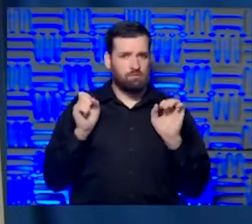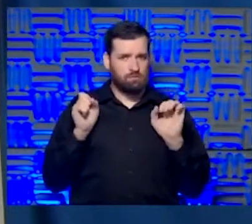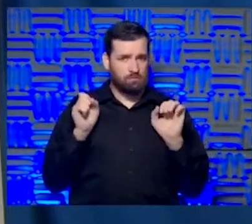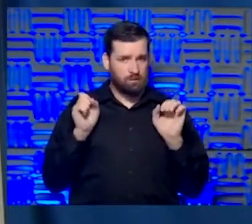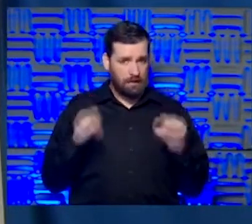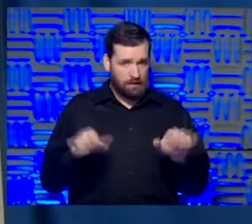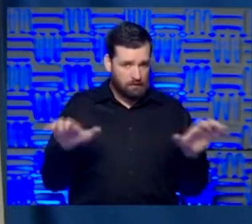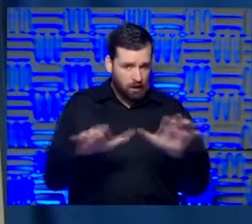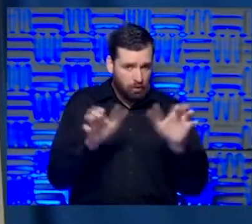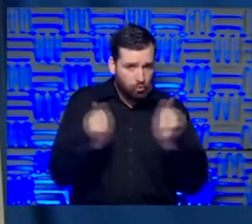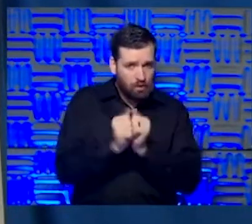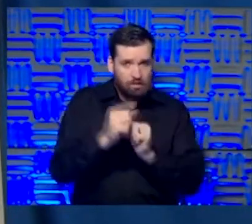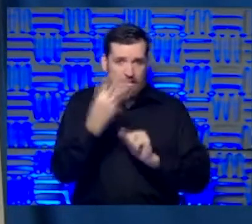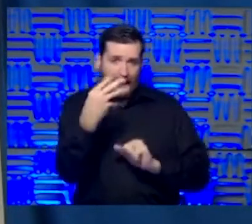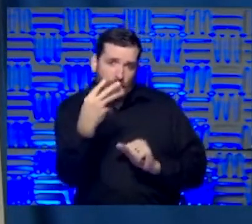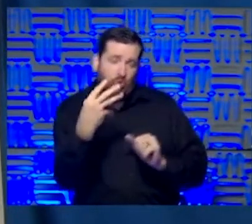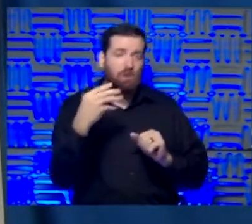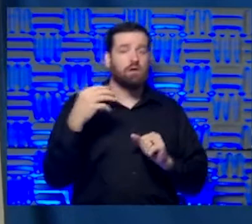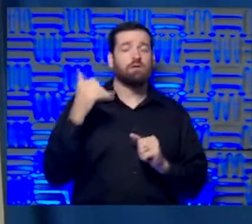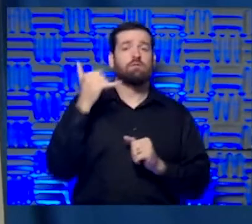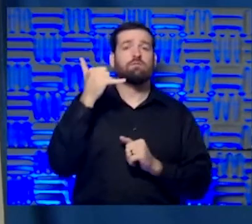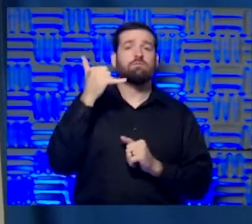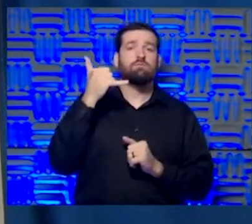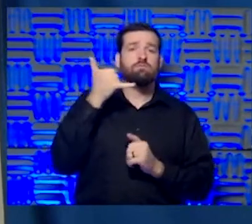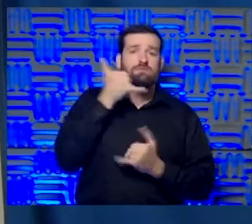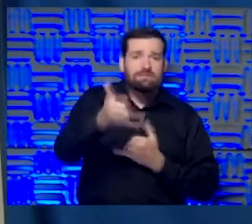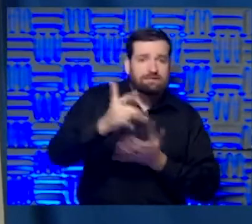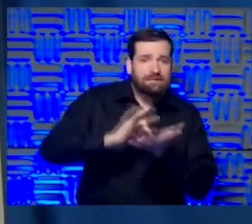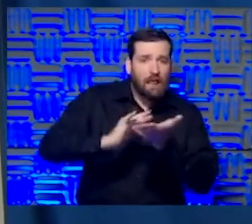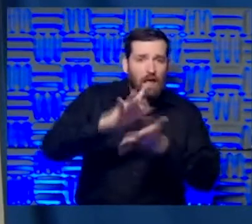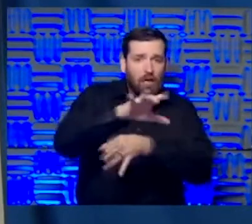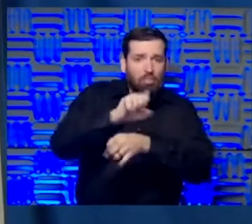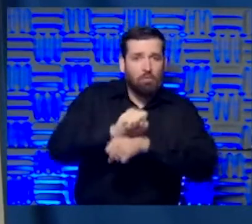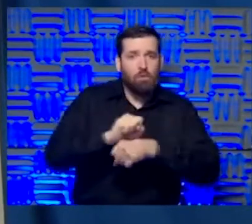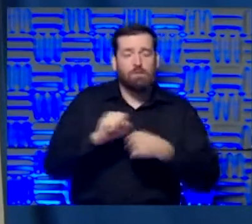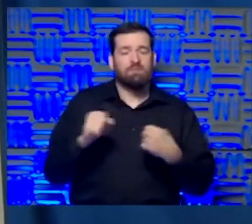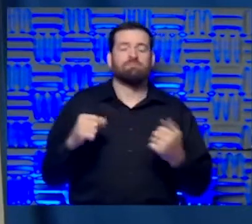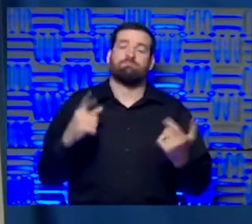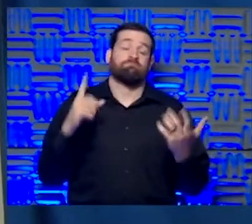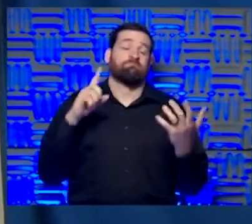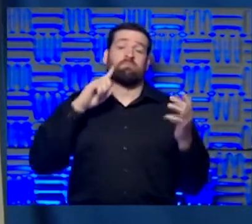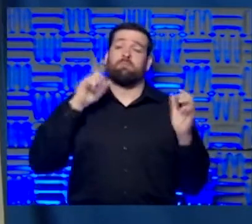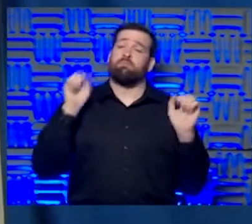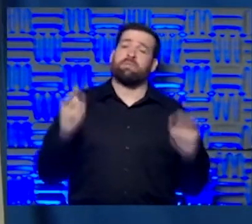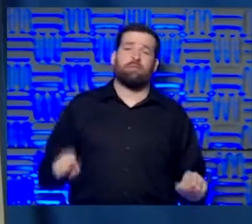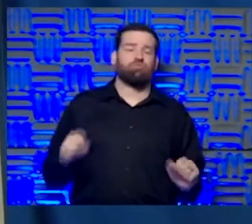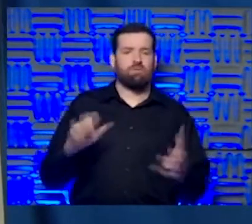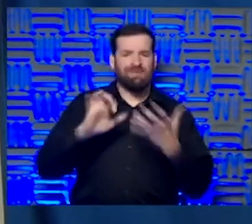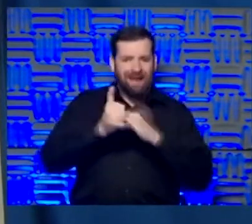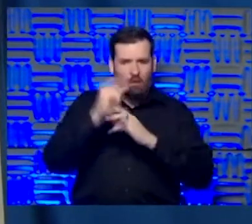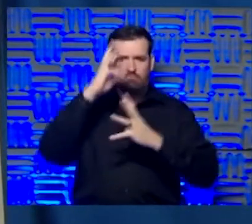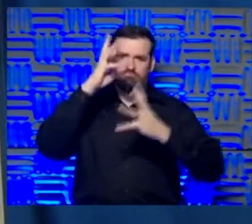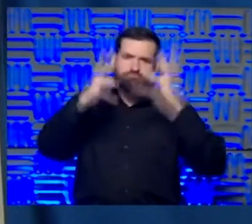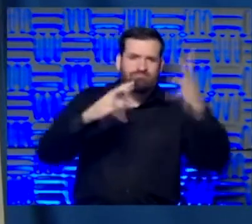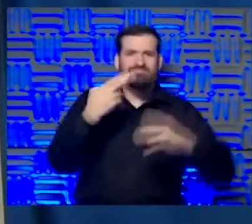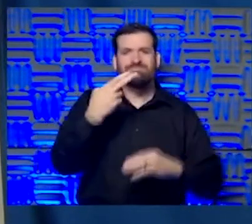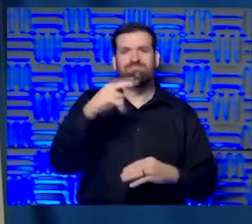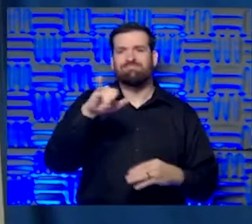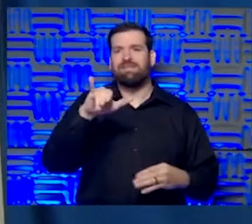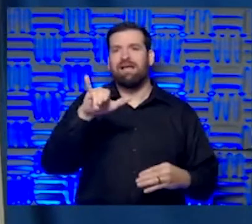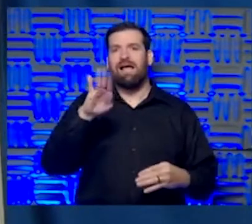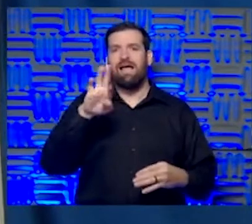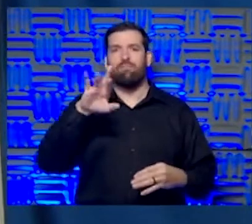with cameras and telehealth? Potentially, I think we're all going to have to think about how we come up with hybrids of our